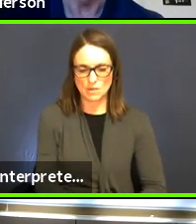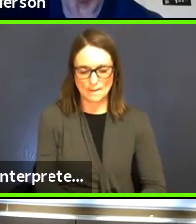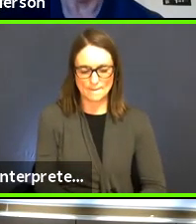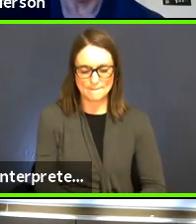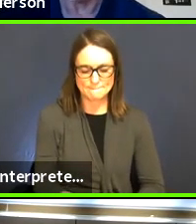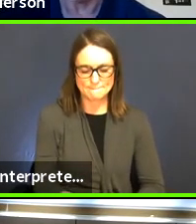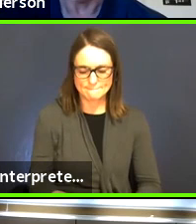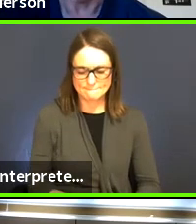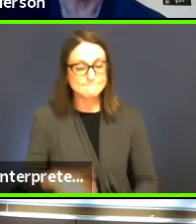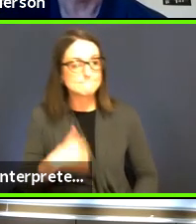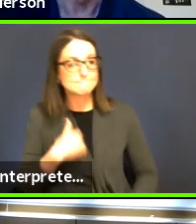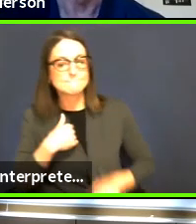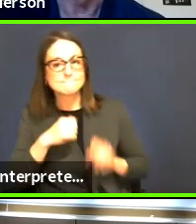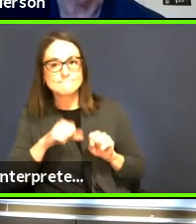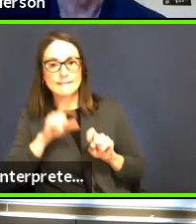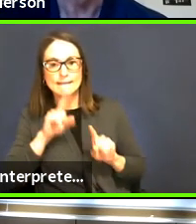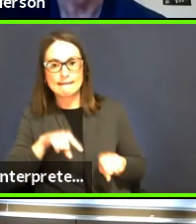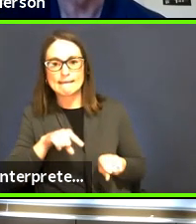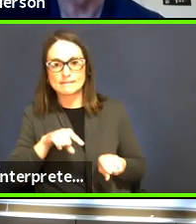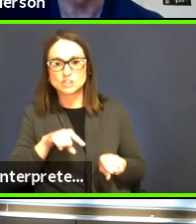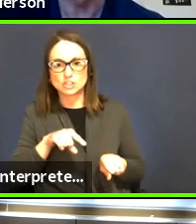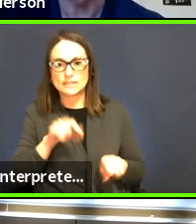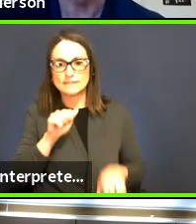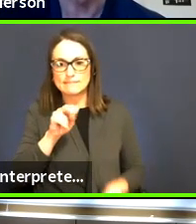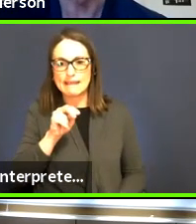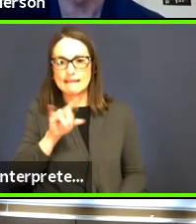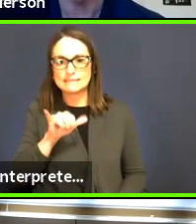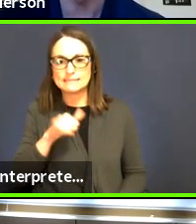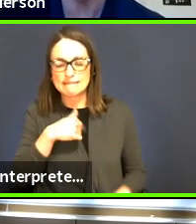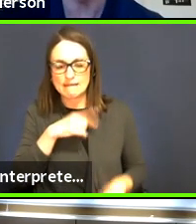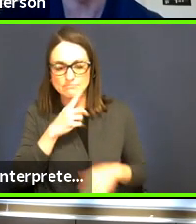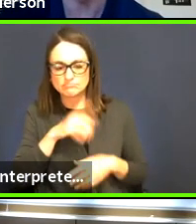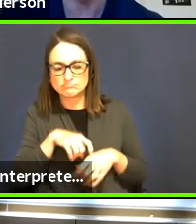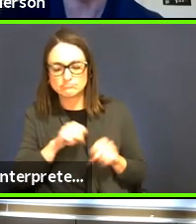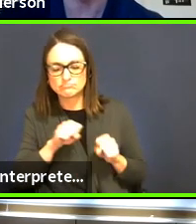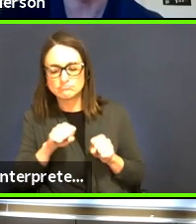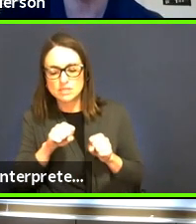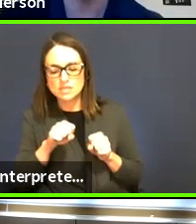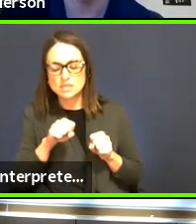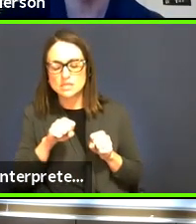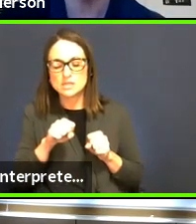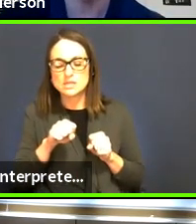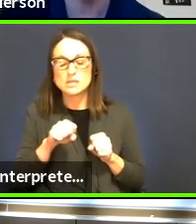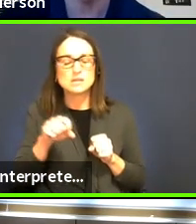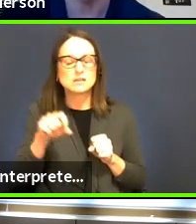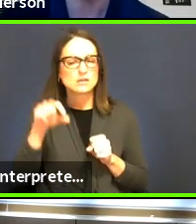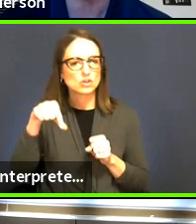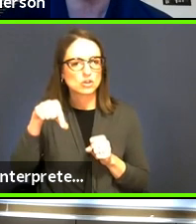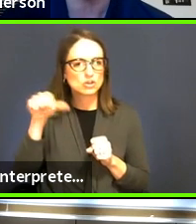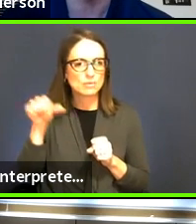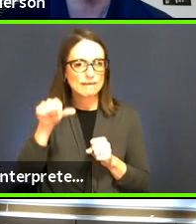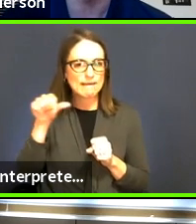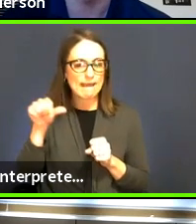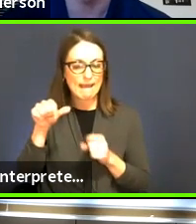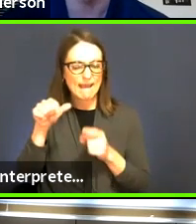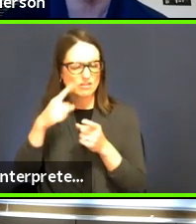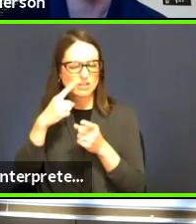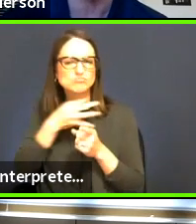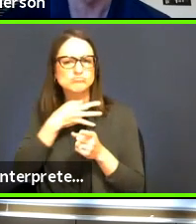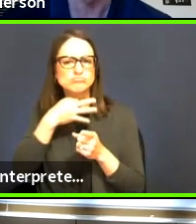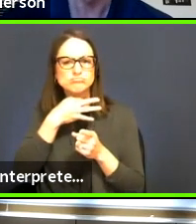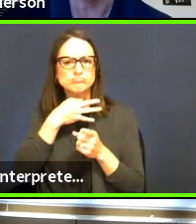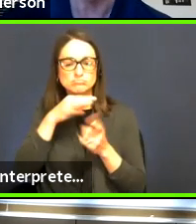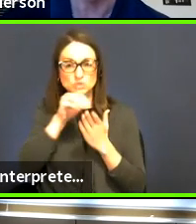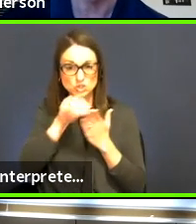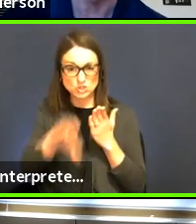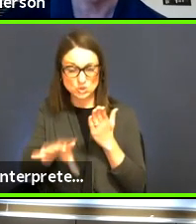I can answer that one, Andy. The question in the Q&A is about students who get sick and are